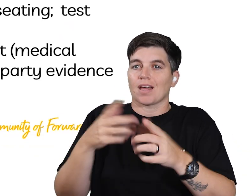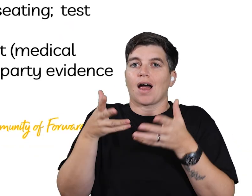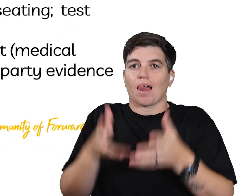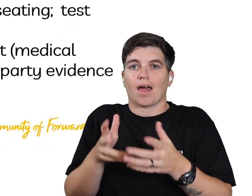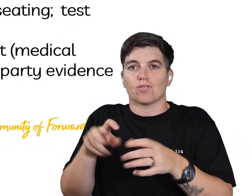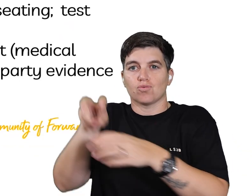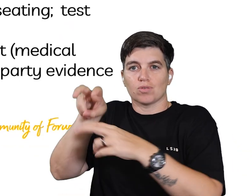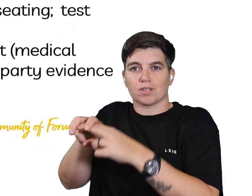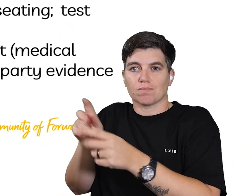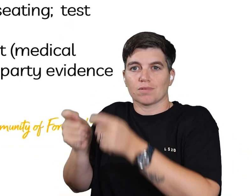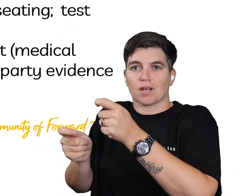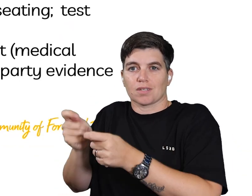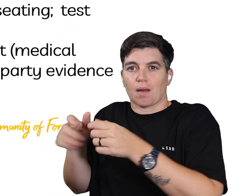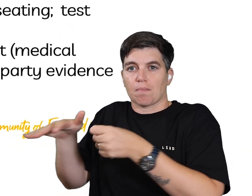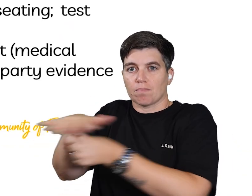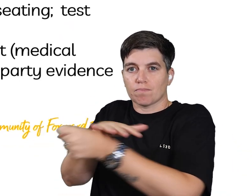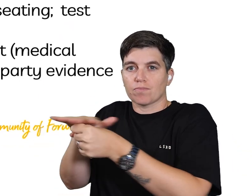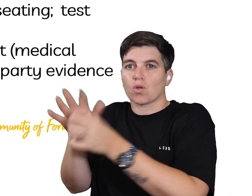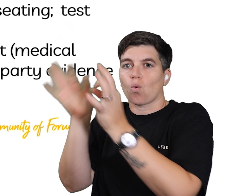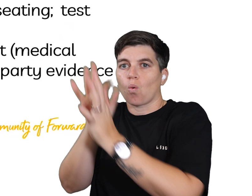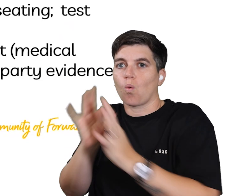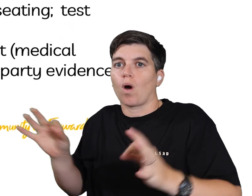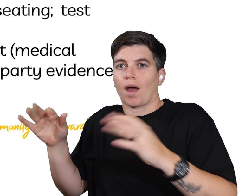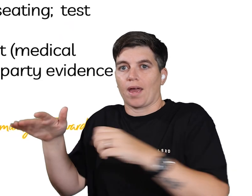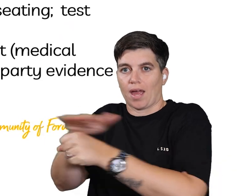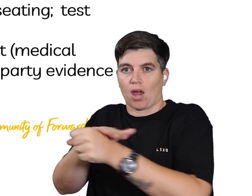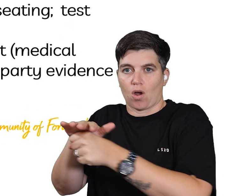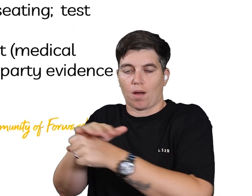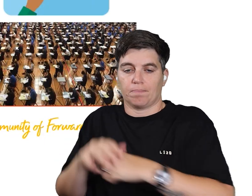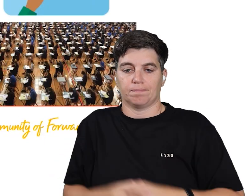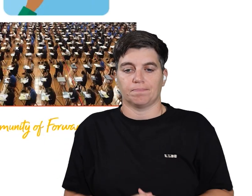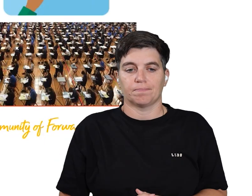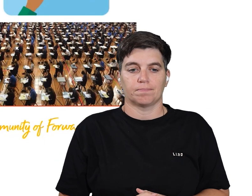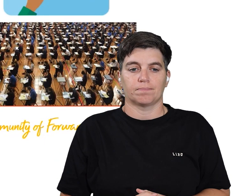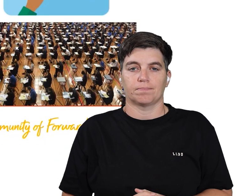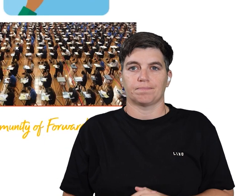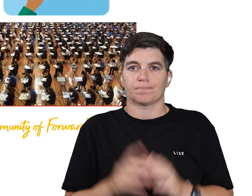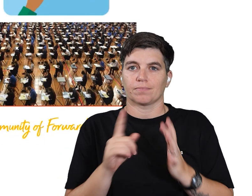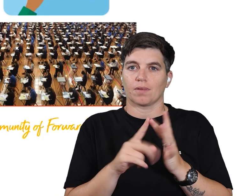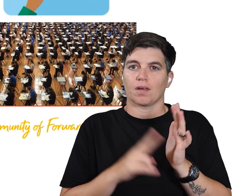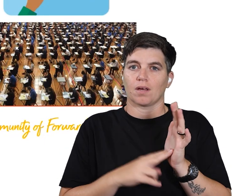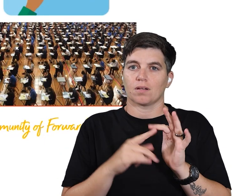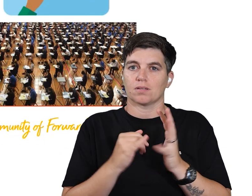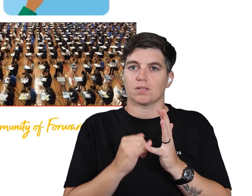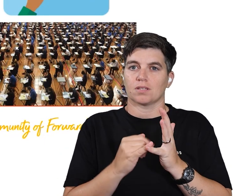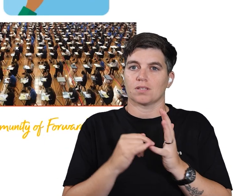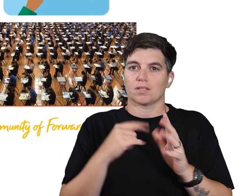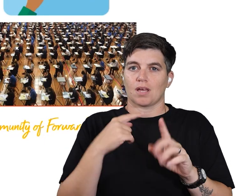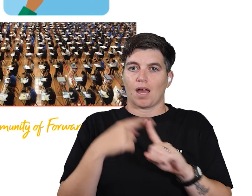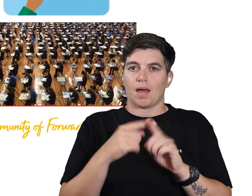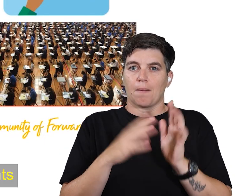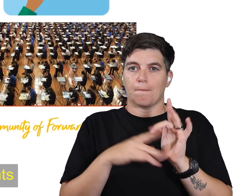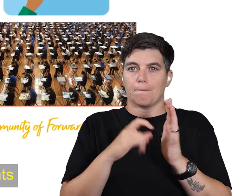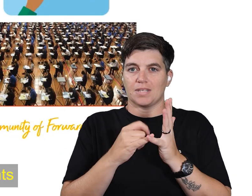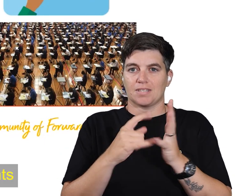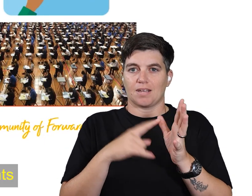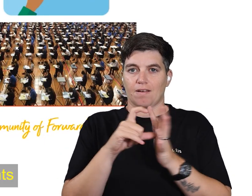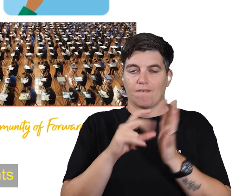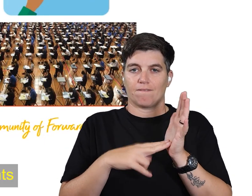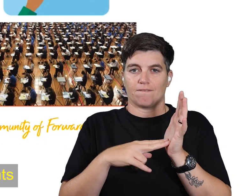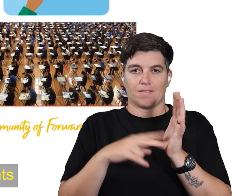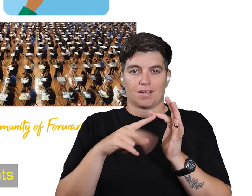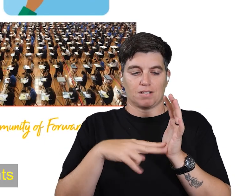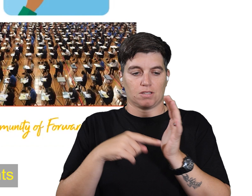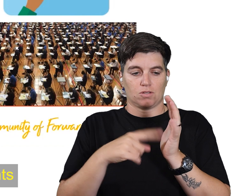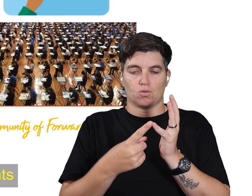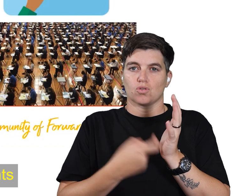and the provision to sit the exam in a quieter examination space. Illness and misadventure. Illness and